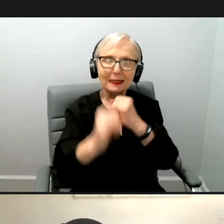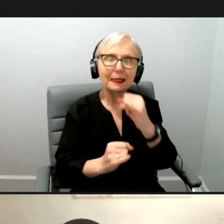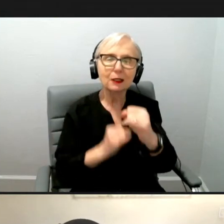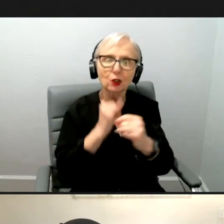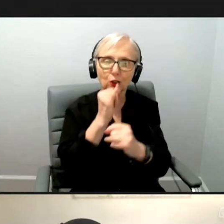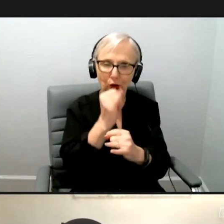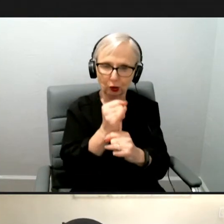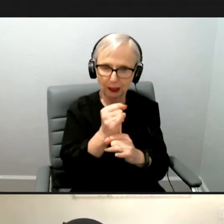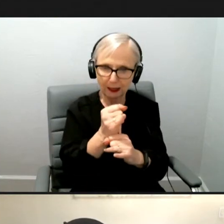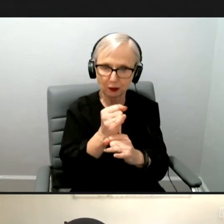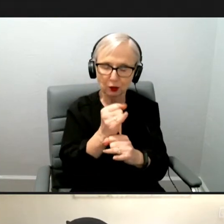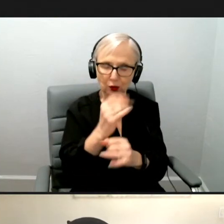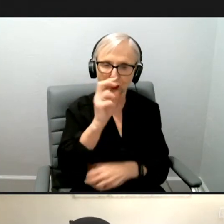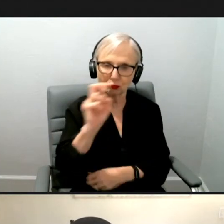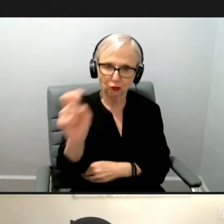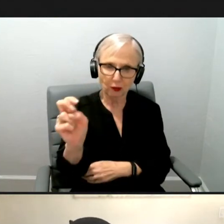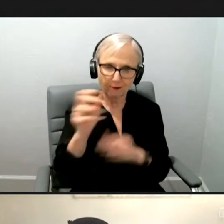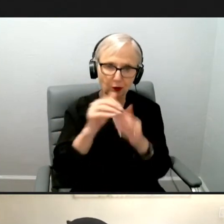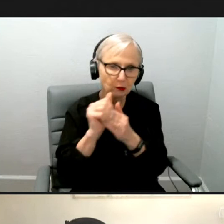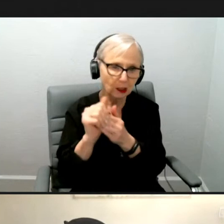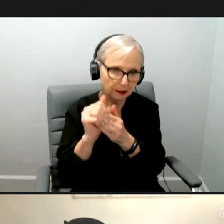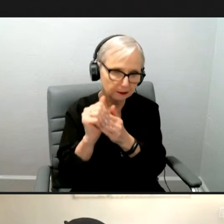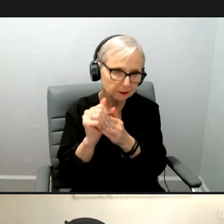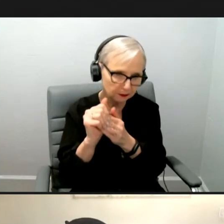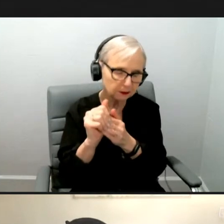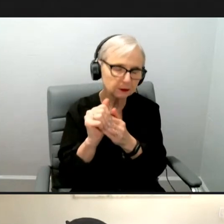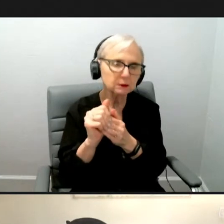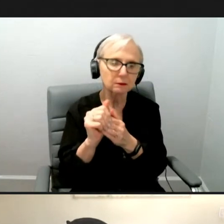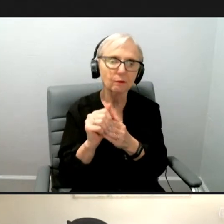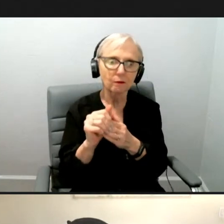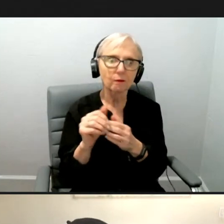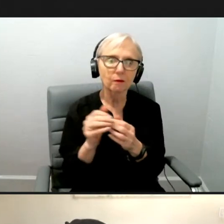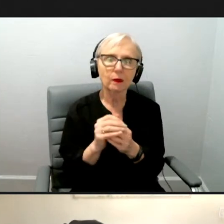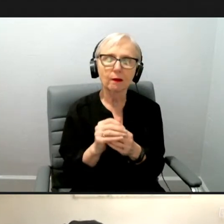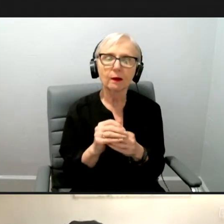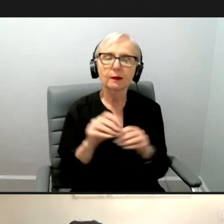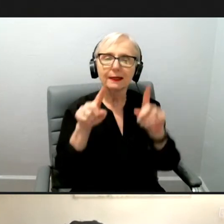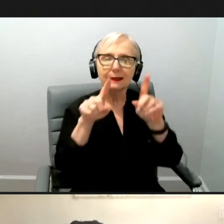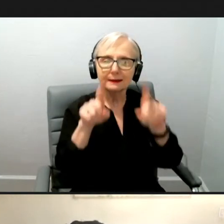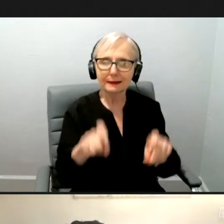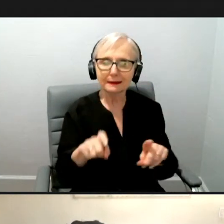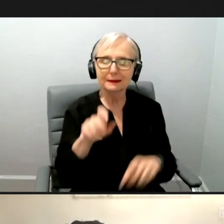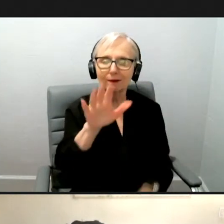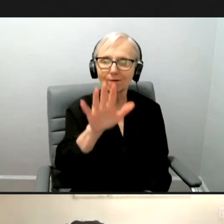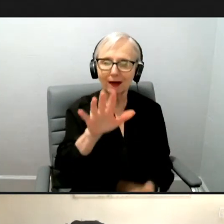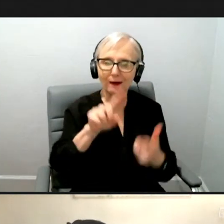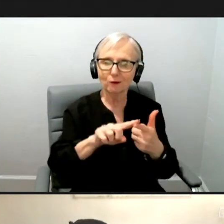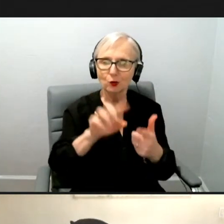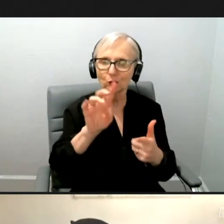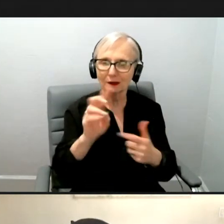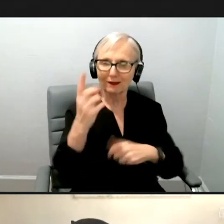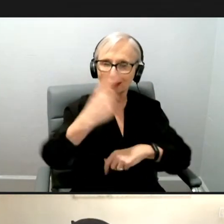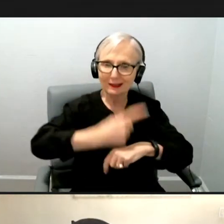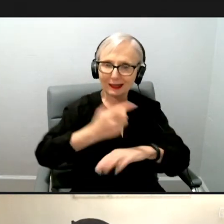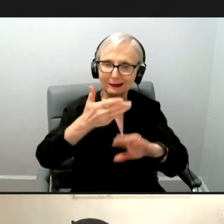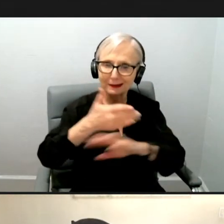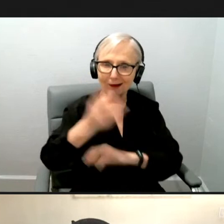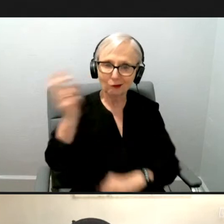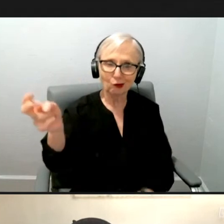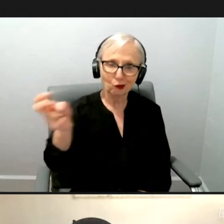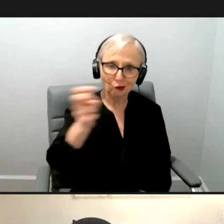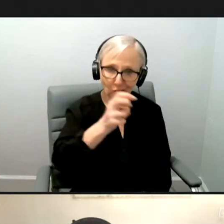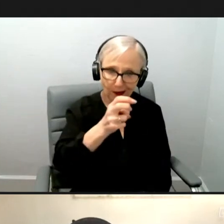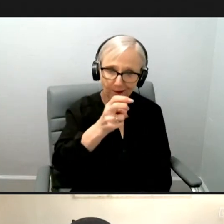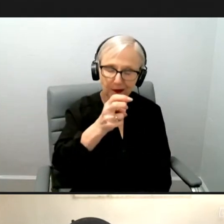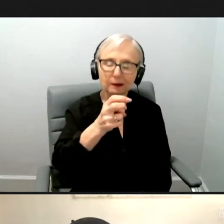travel. So the guidance there is to be tested 5 to 7 days after traveling. But we